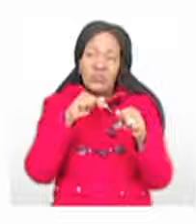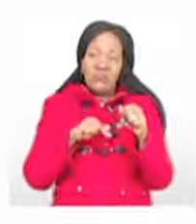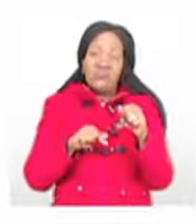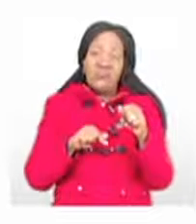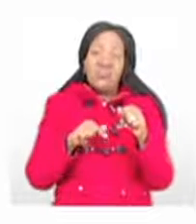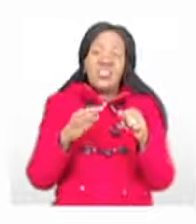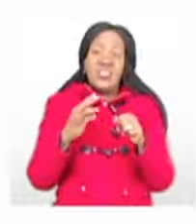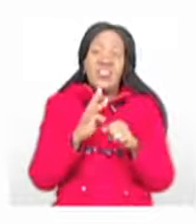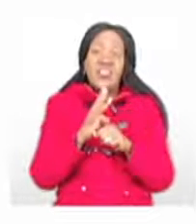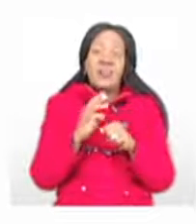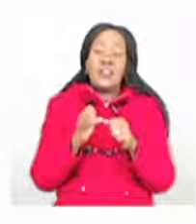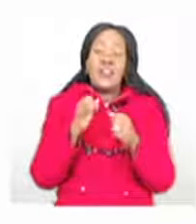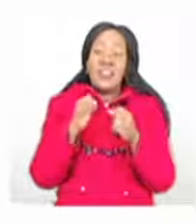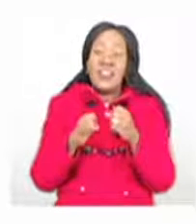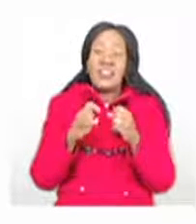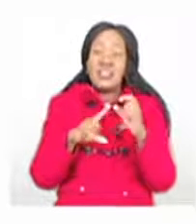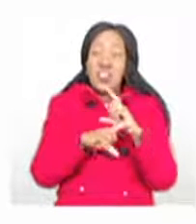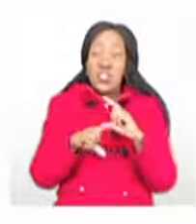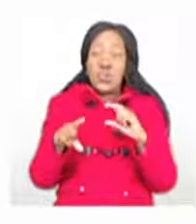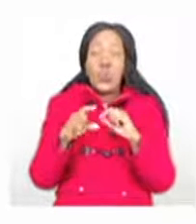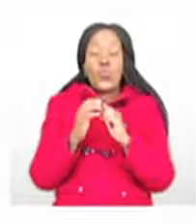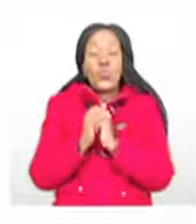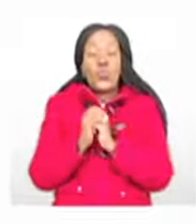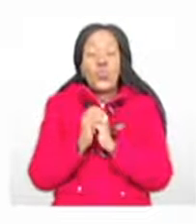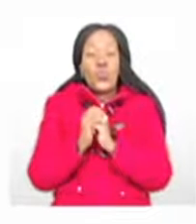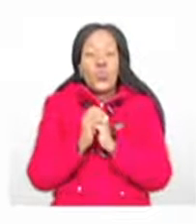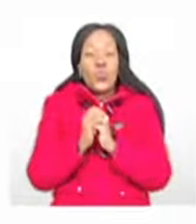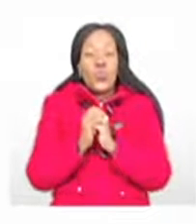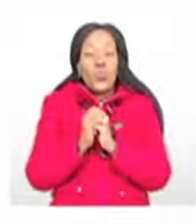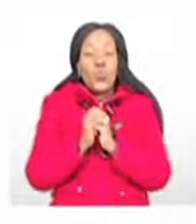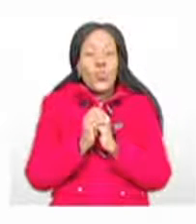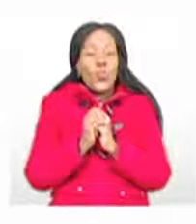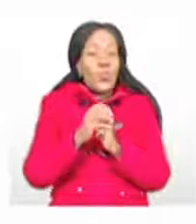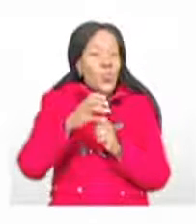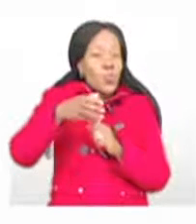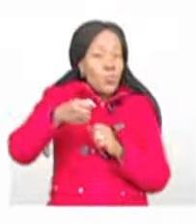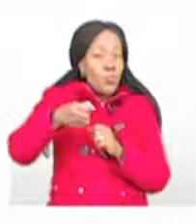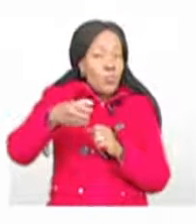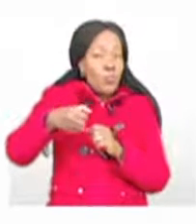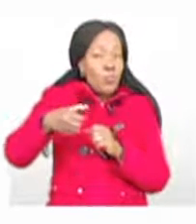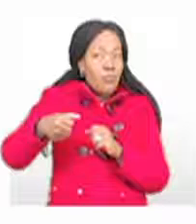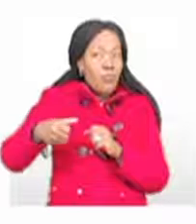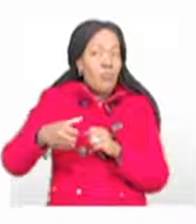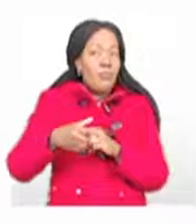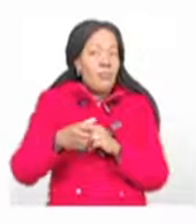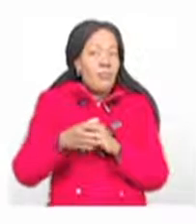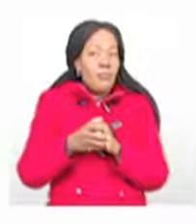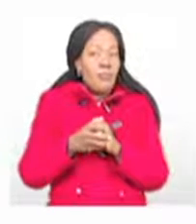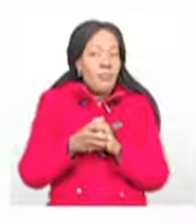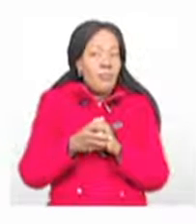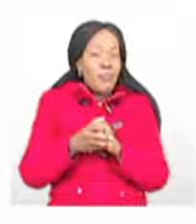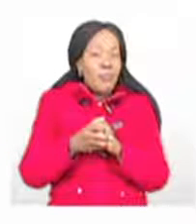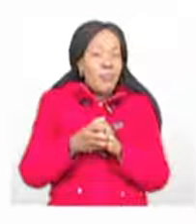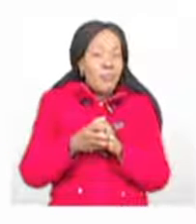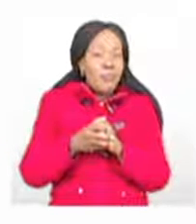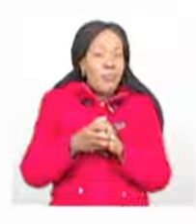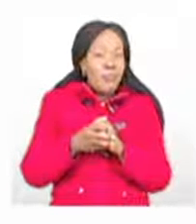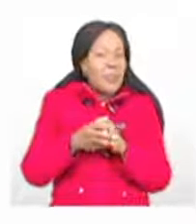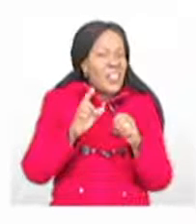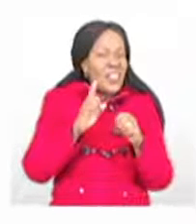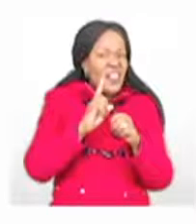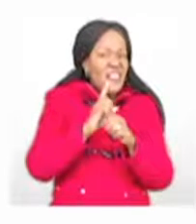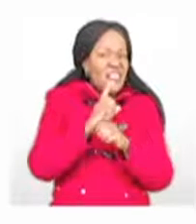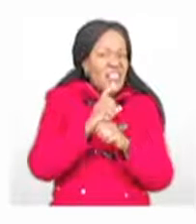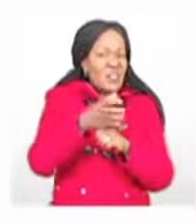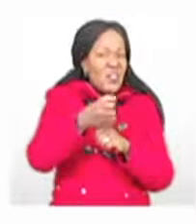next or the last row. We have a set of pliers. Look at the first pliers